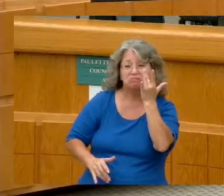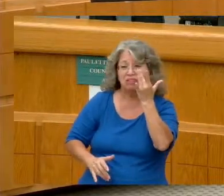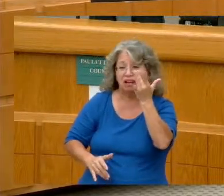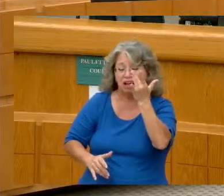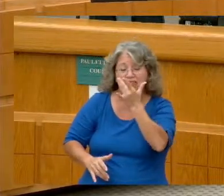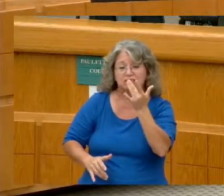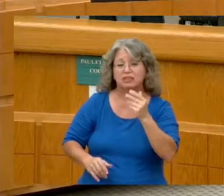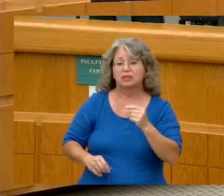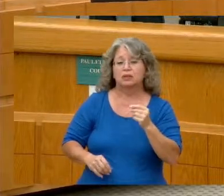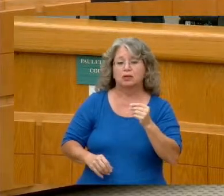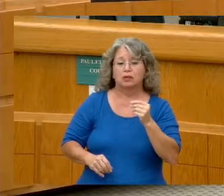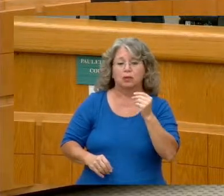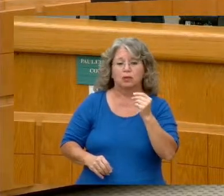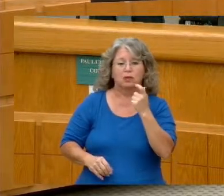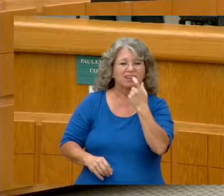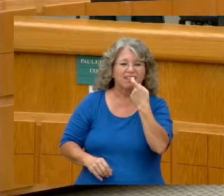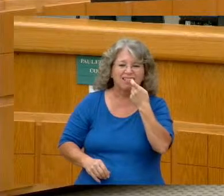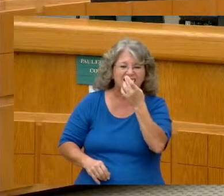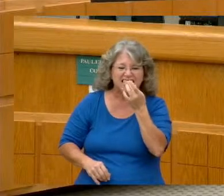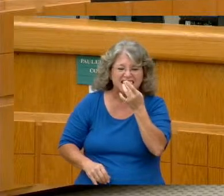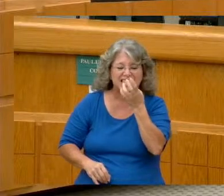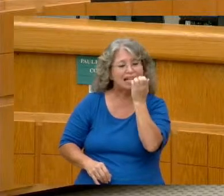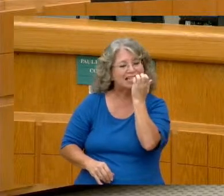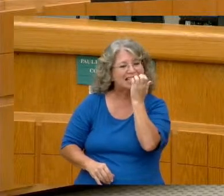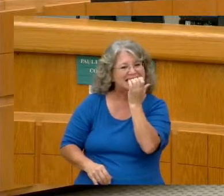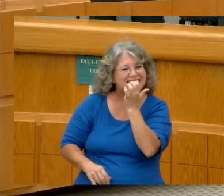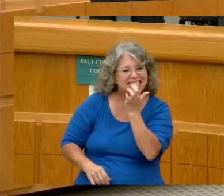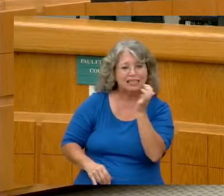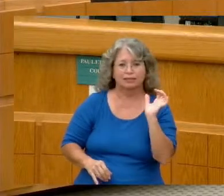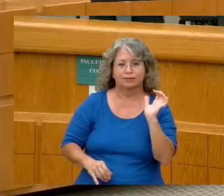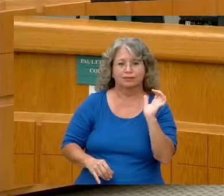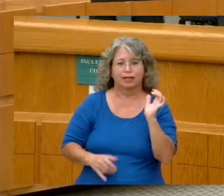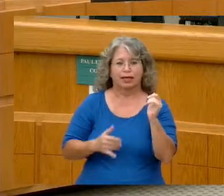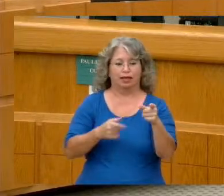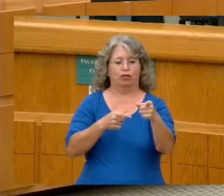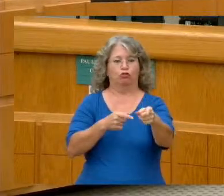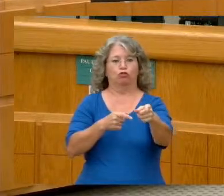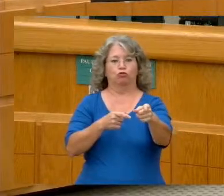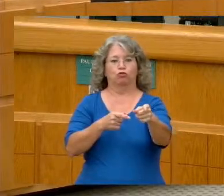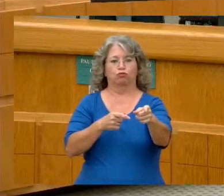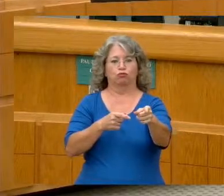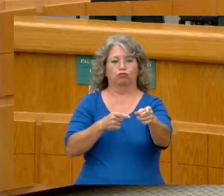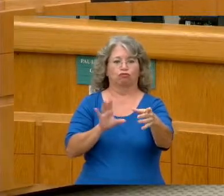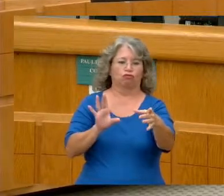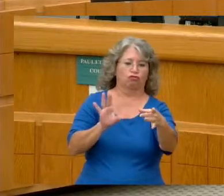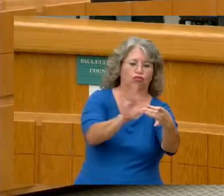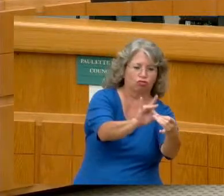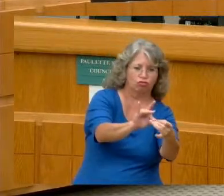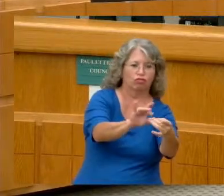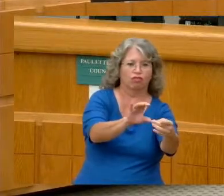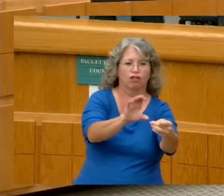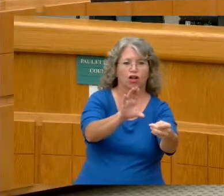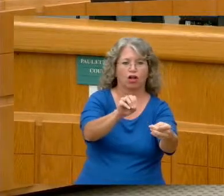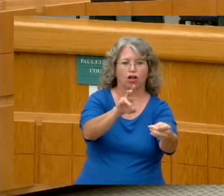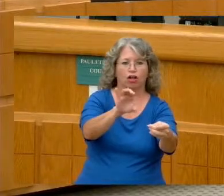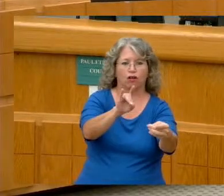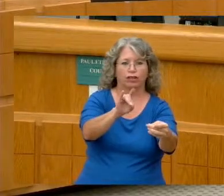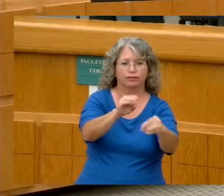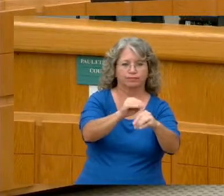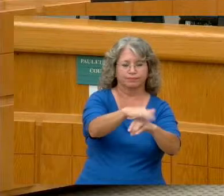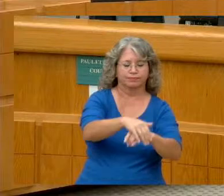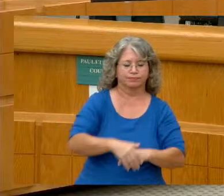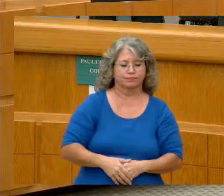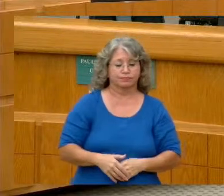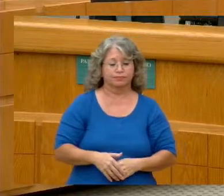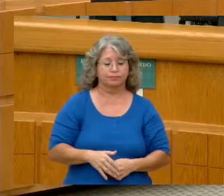or you remove something from your teeth, or you bite your nails, now you could pick up COVID-19. I'm sick.